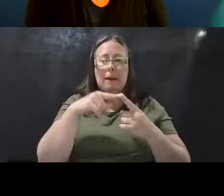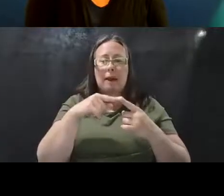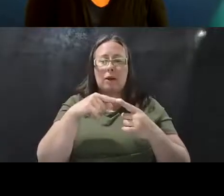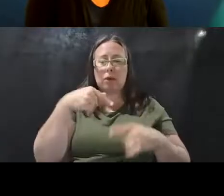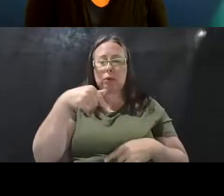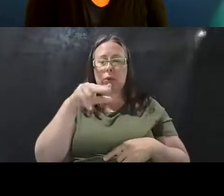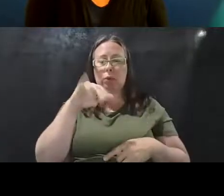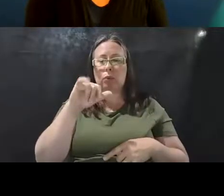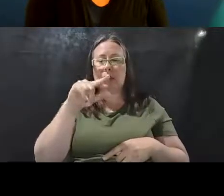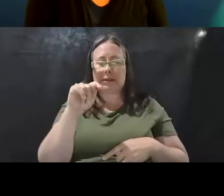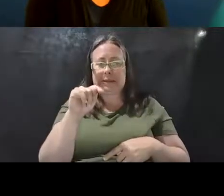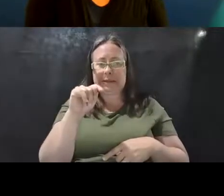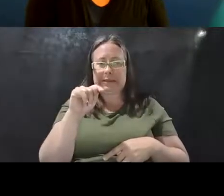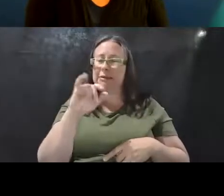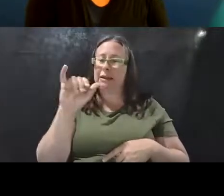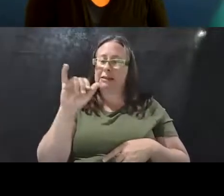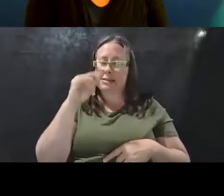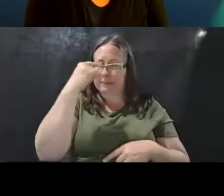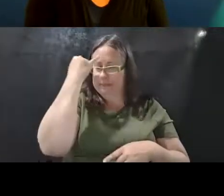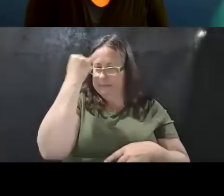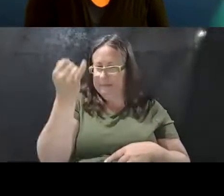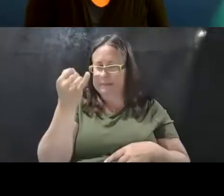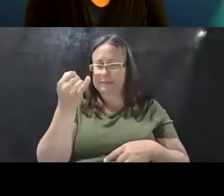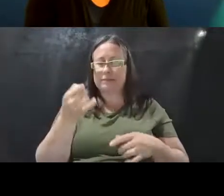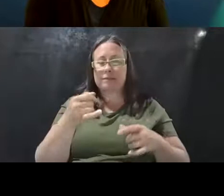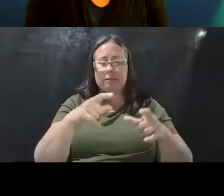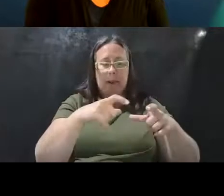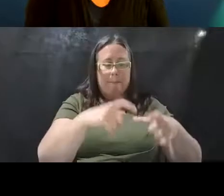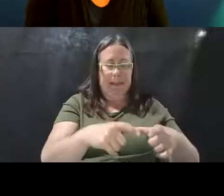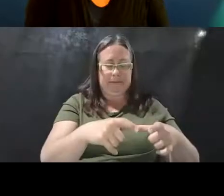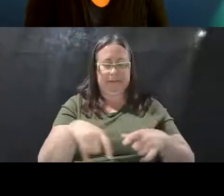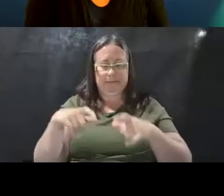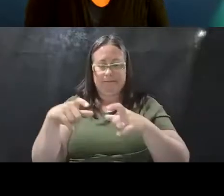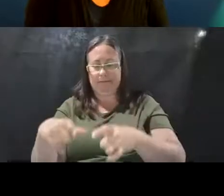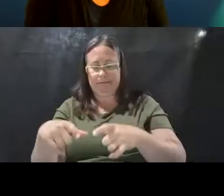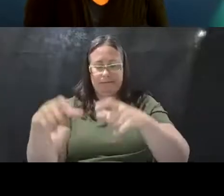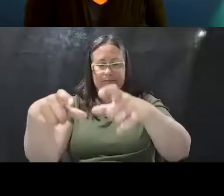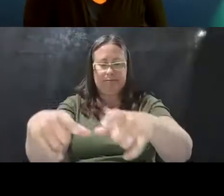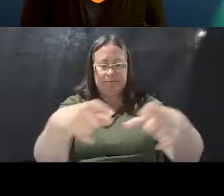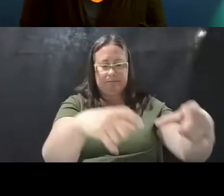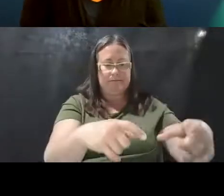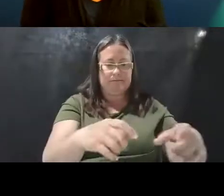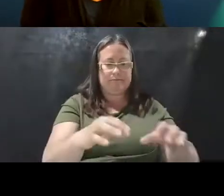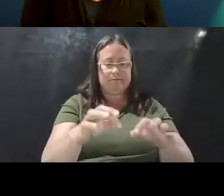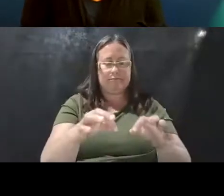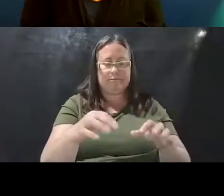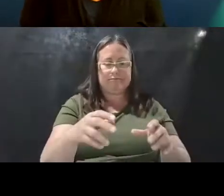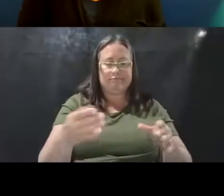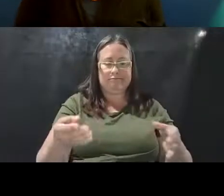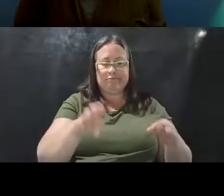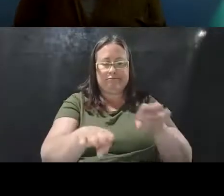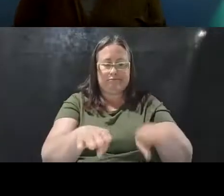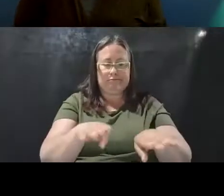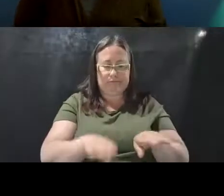a patchwork quilt, it's like taking a patch of epithelial cells and transferring it onto the